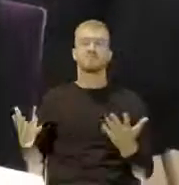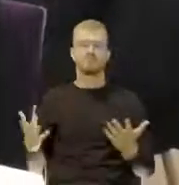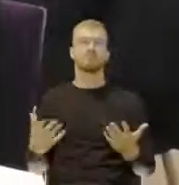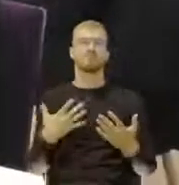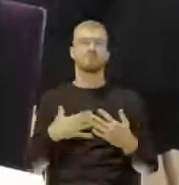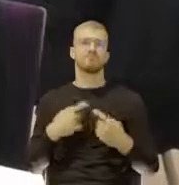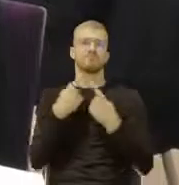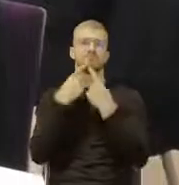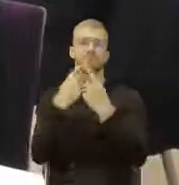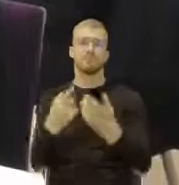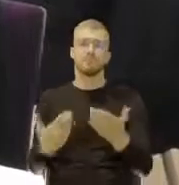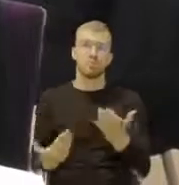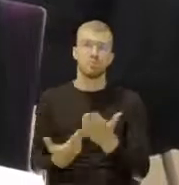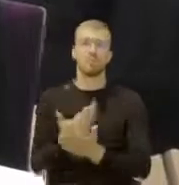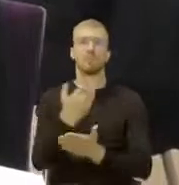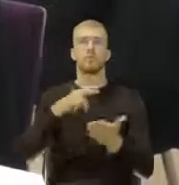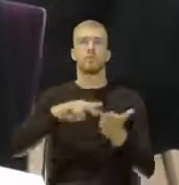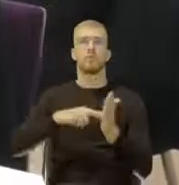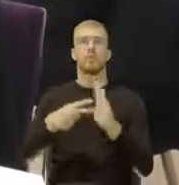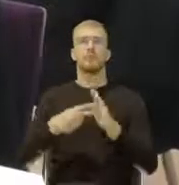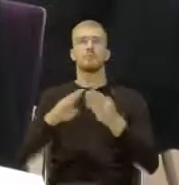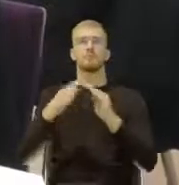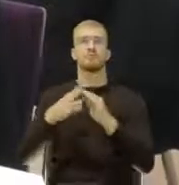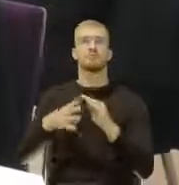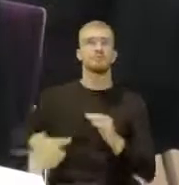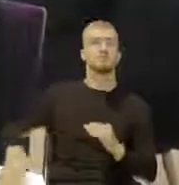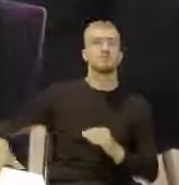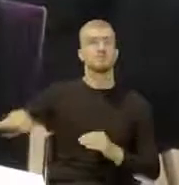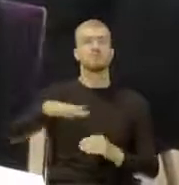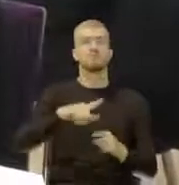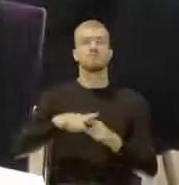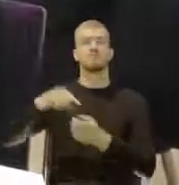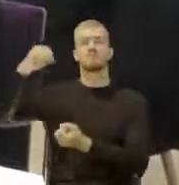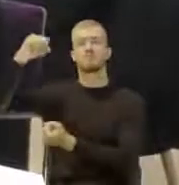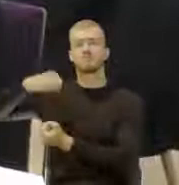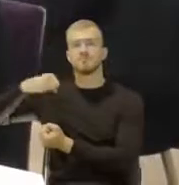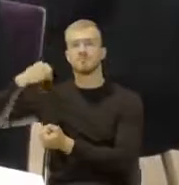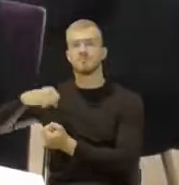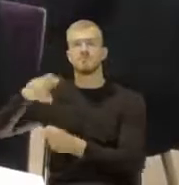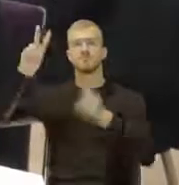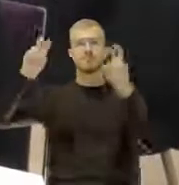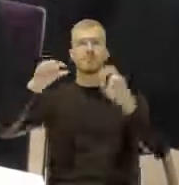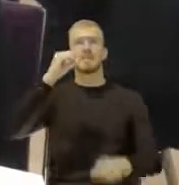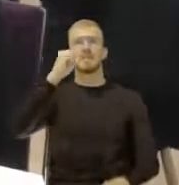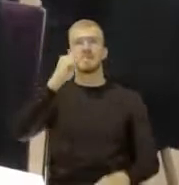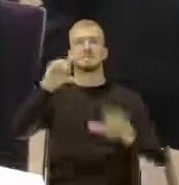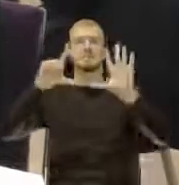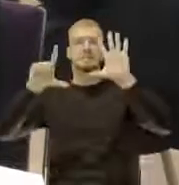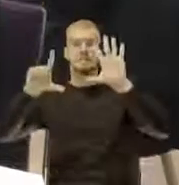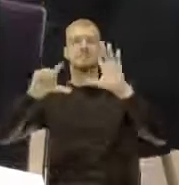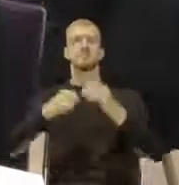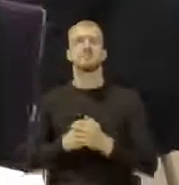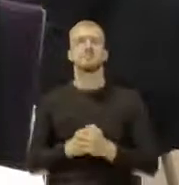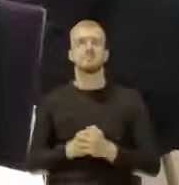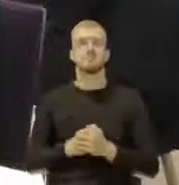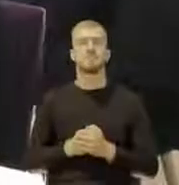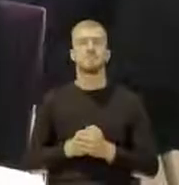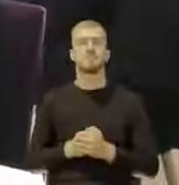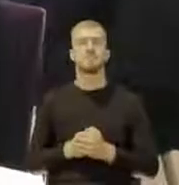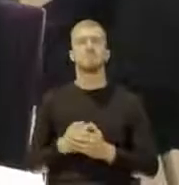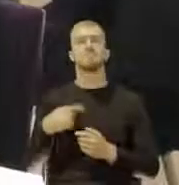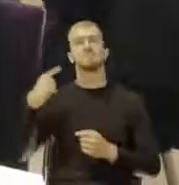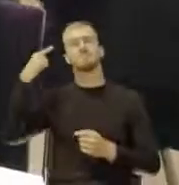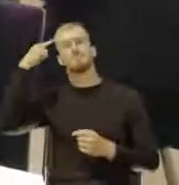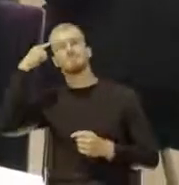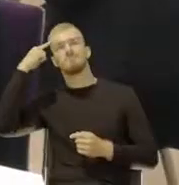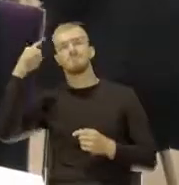more general remark. I think the multiple crisis also provides us a